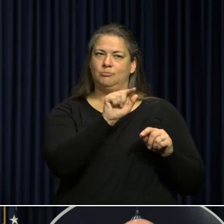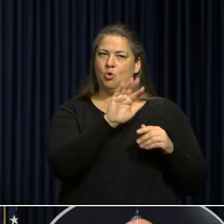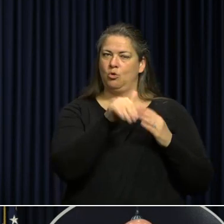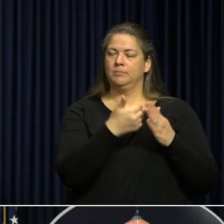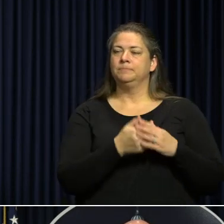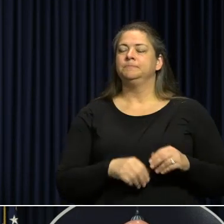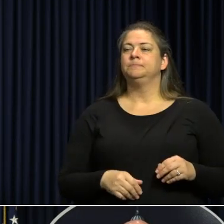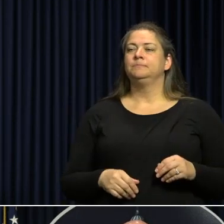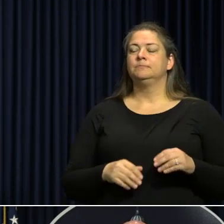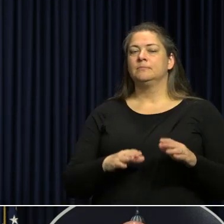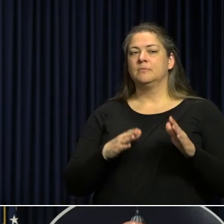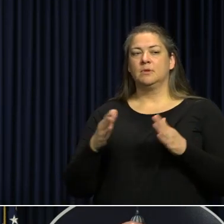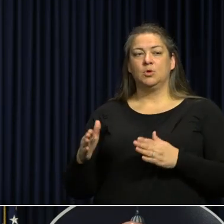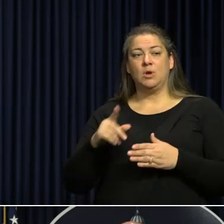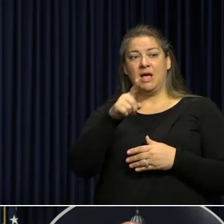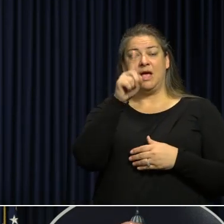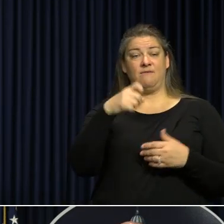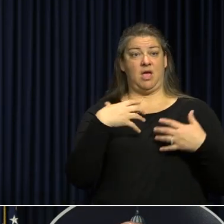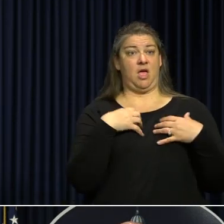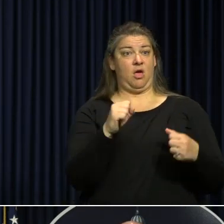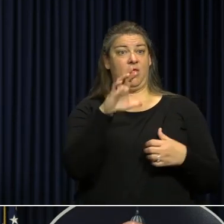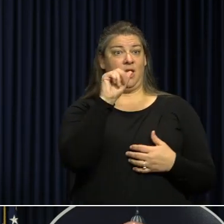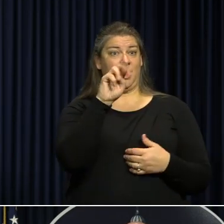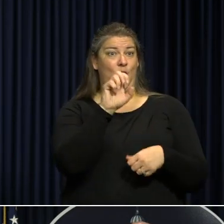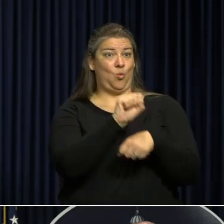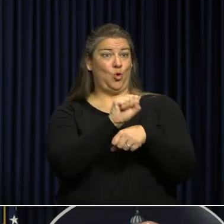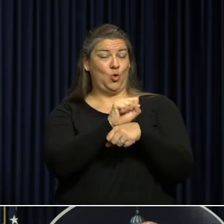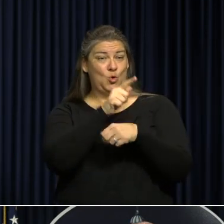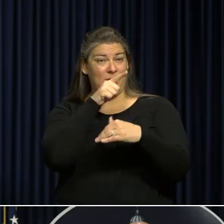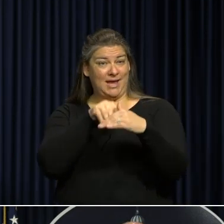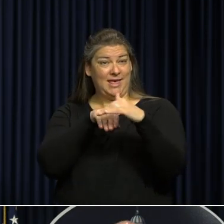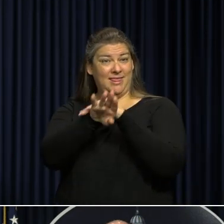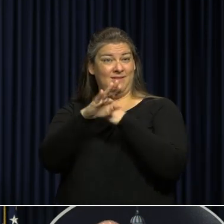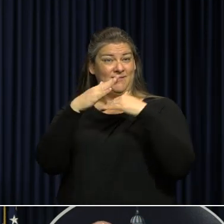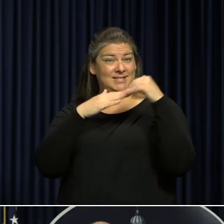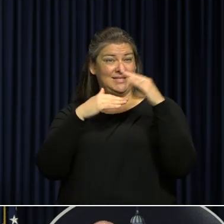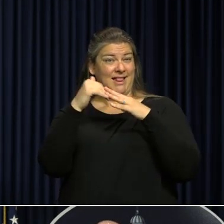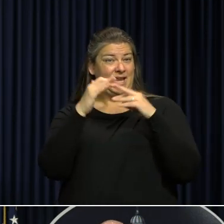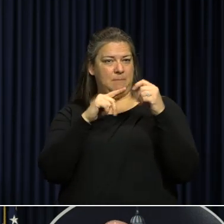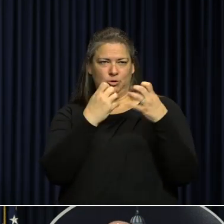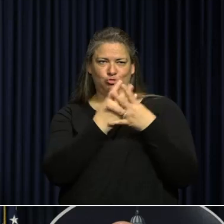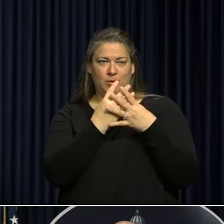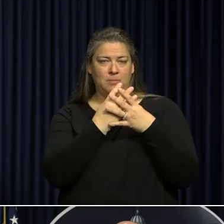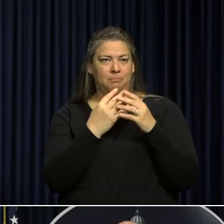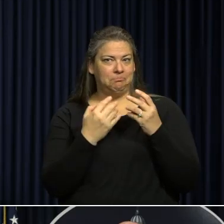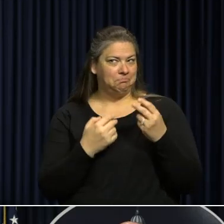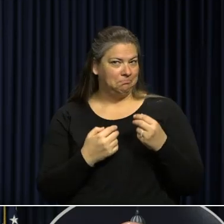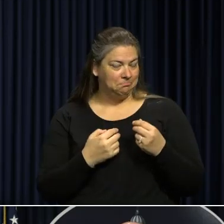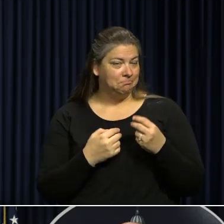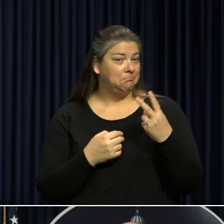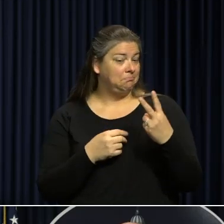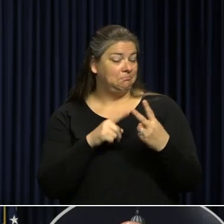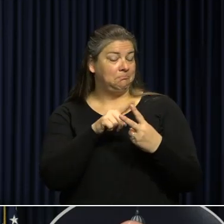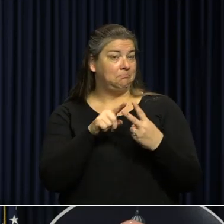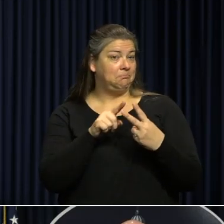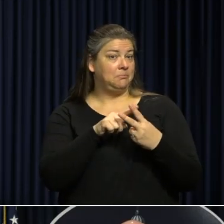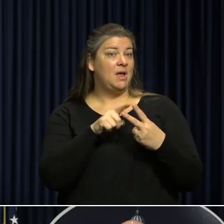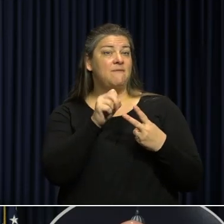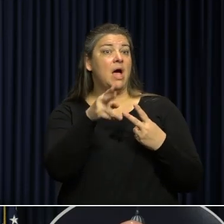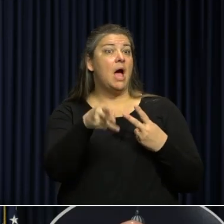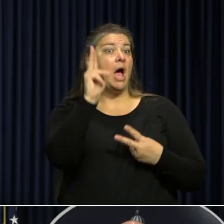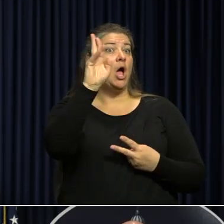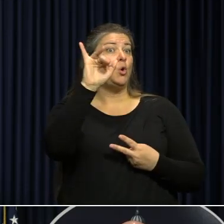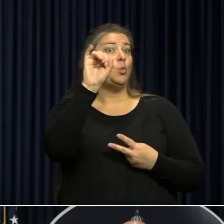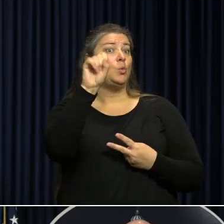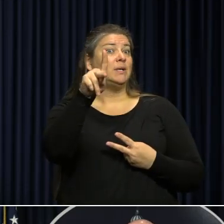You're going to have to screen all the healthcare workers and people entering the facility. Now, there are two different ways to do this. In the higher risk